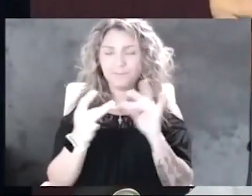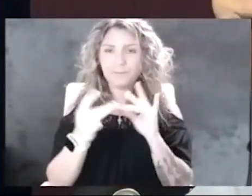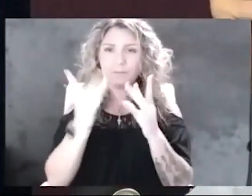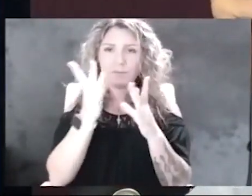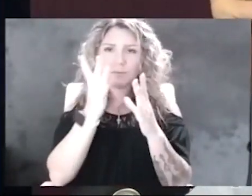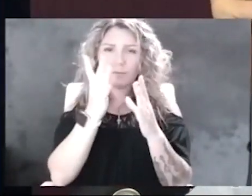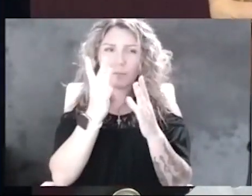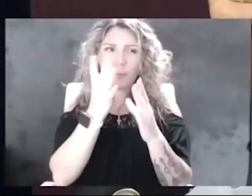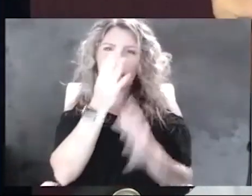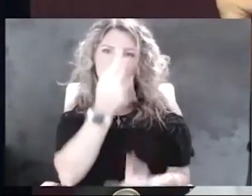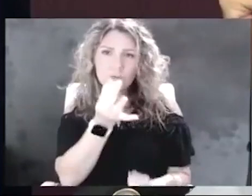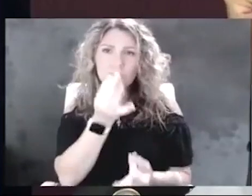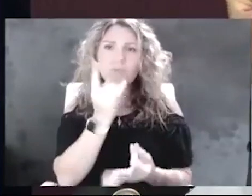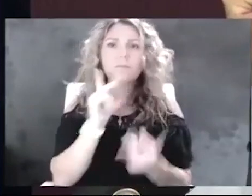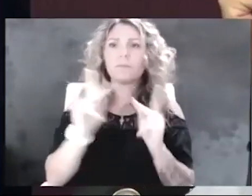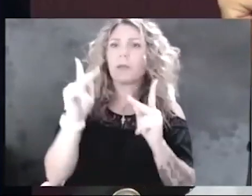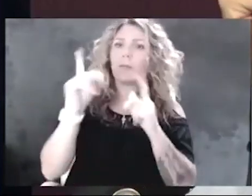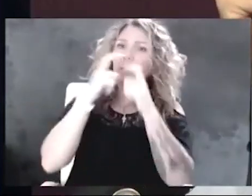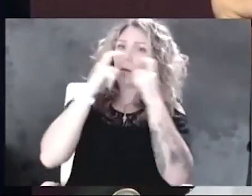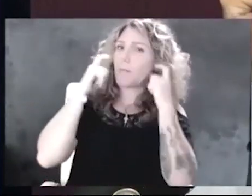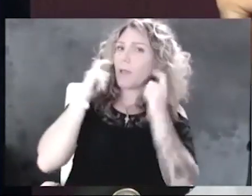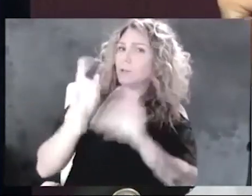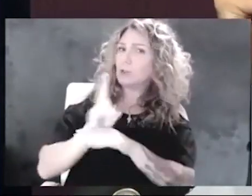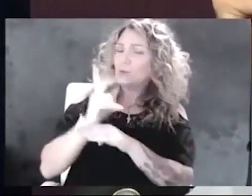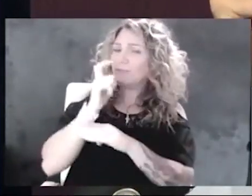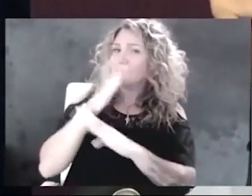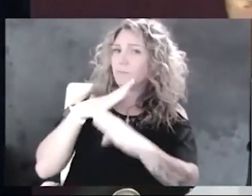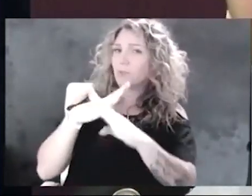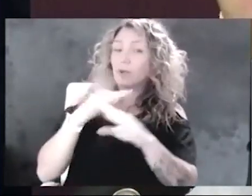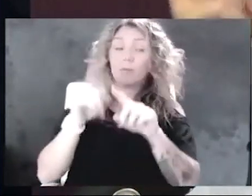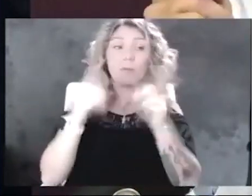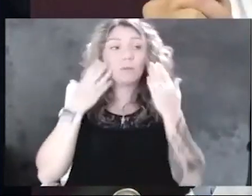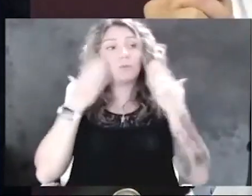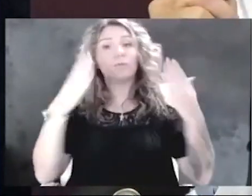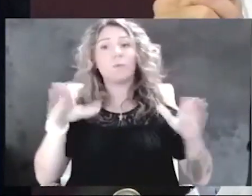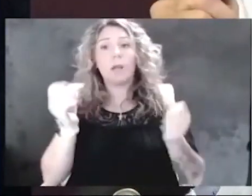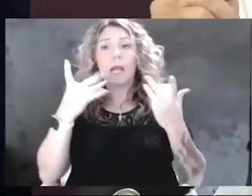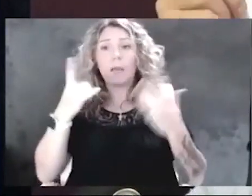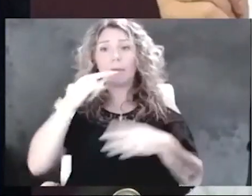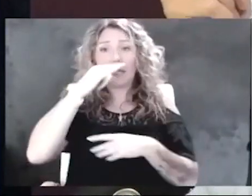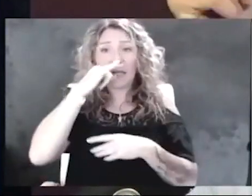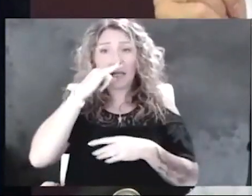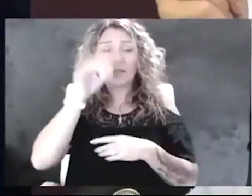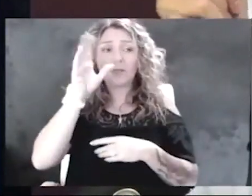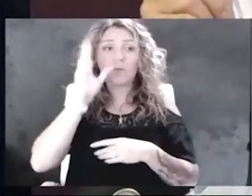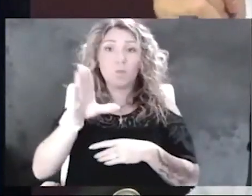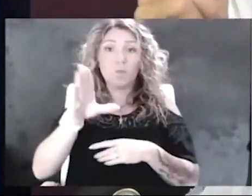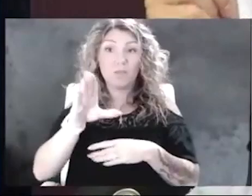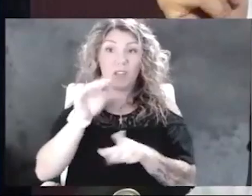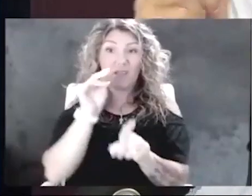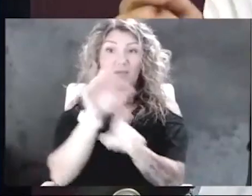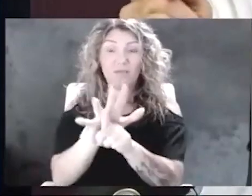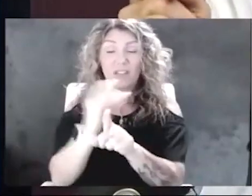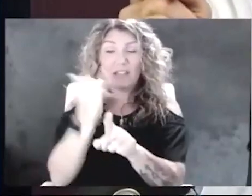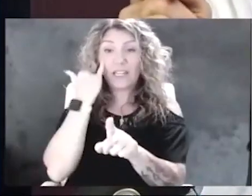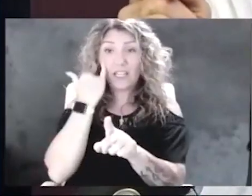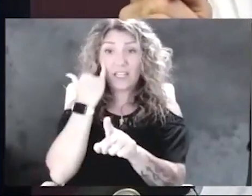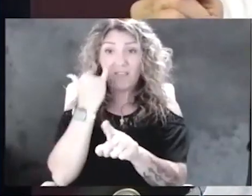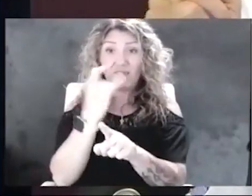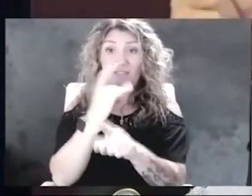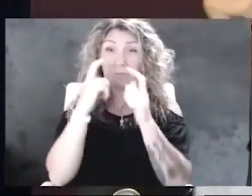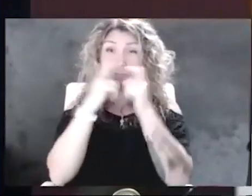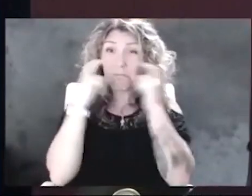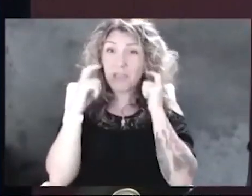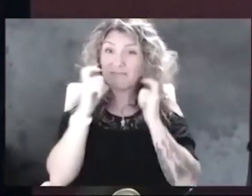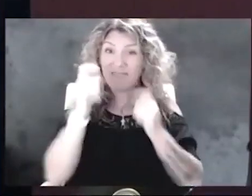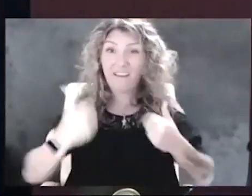weren't as protected, but what we don't know is how many more kids would have been infected had the kids not been wearing masks.